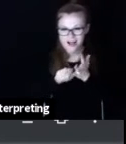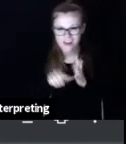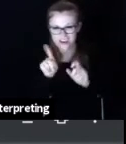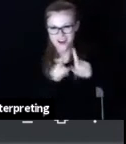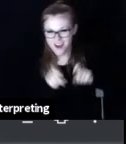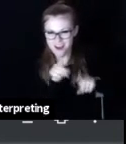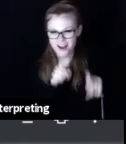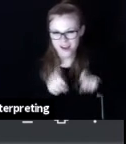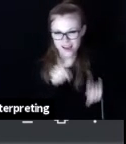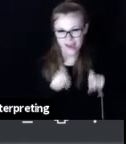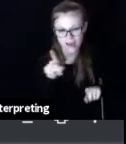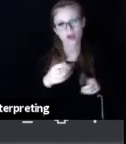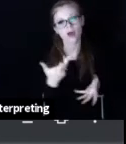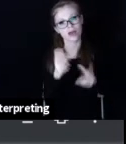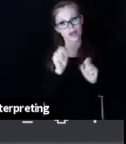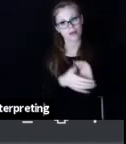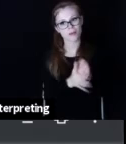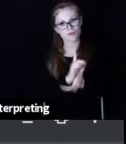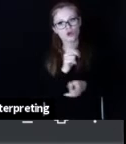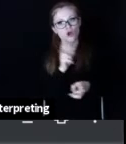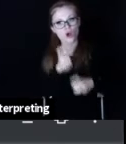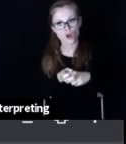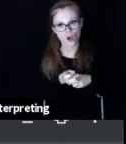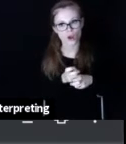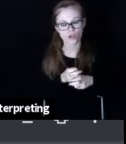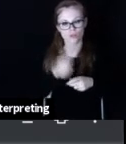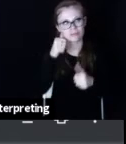rapid fire order, it can be really difficult to keep up.